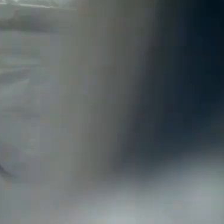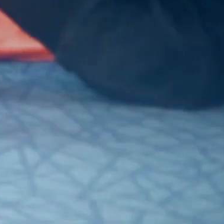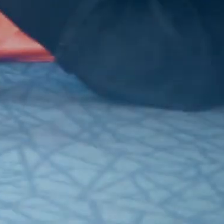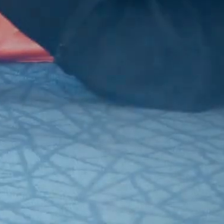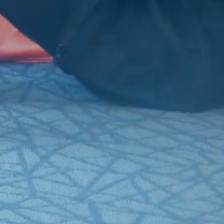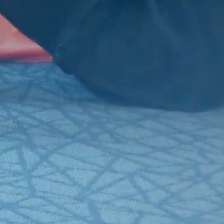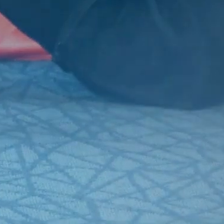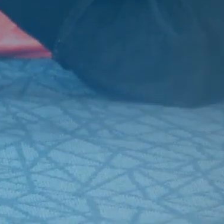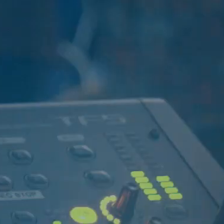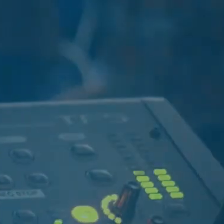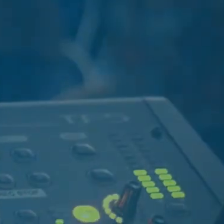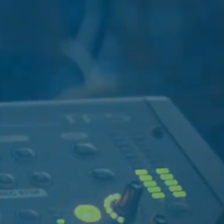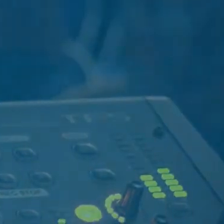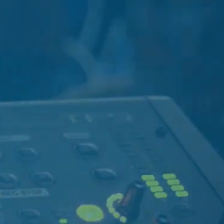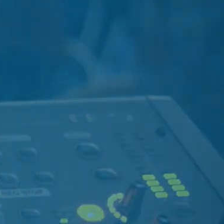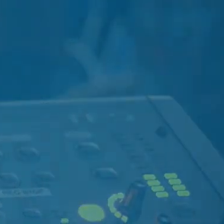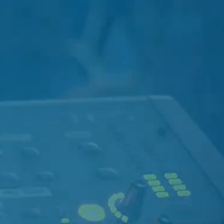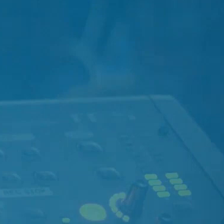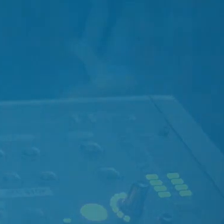You unravel me